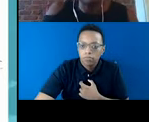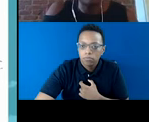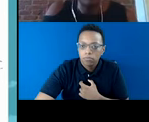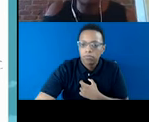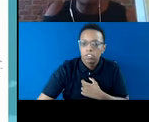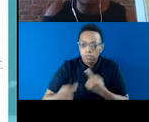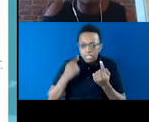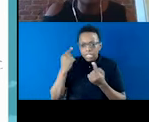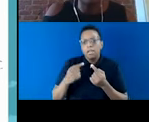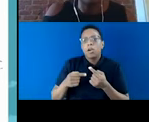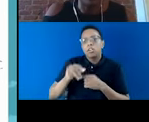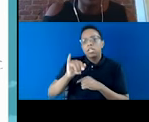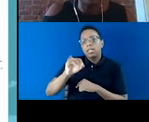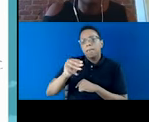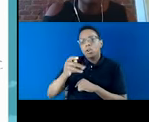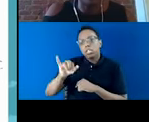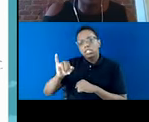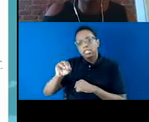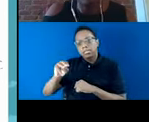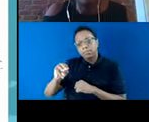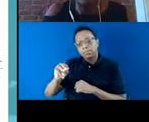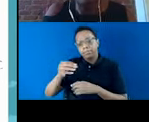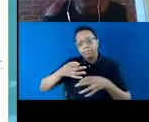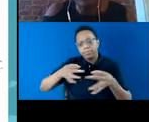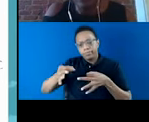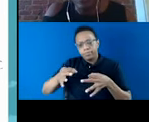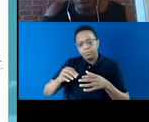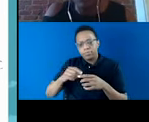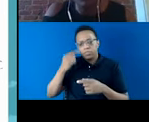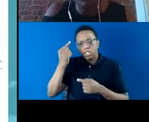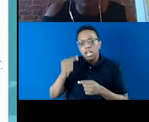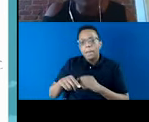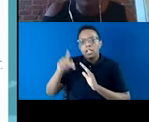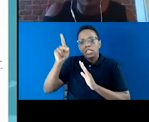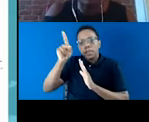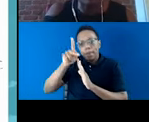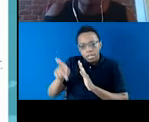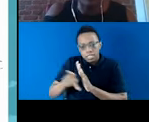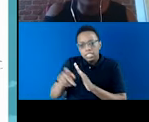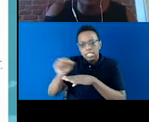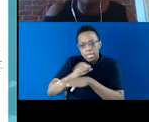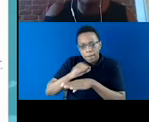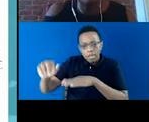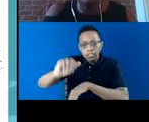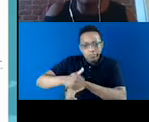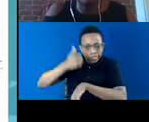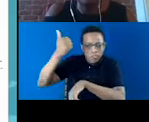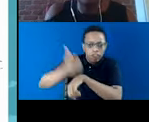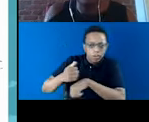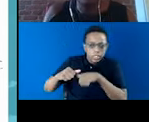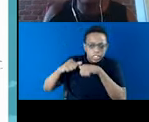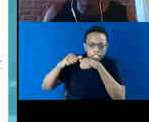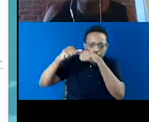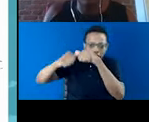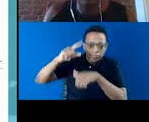it is oftentimes referred to as the policy and practice of forming and maintaining an empire in seeking to